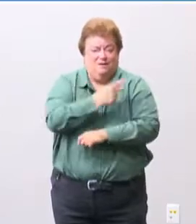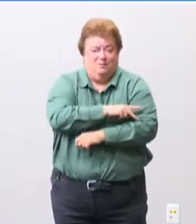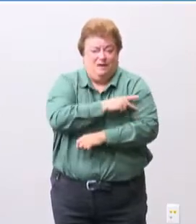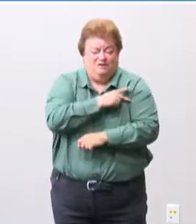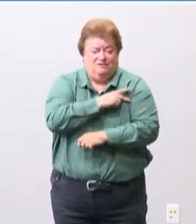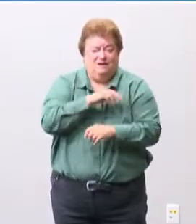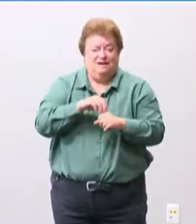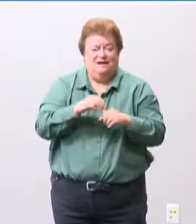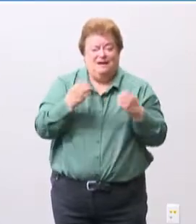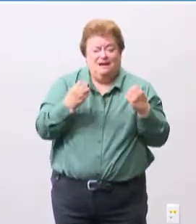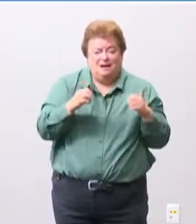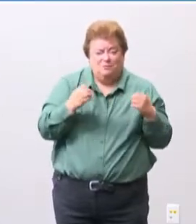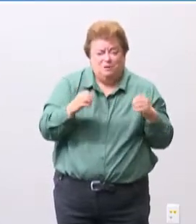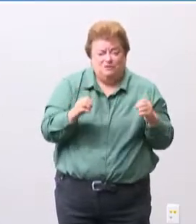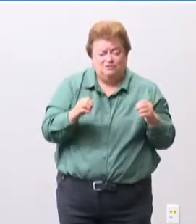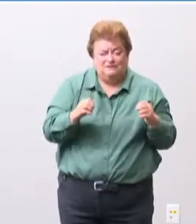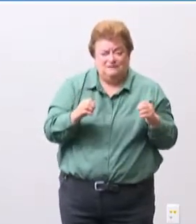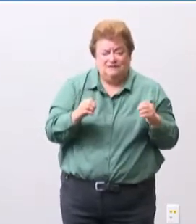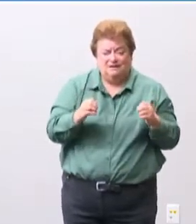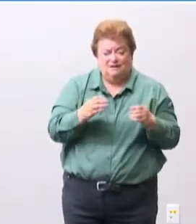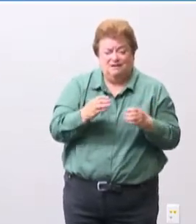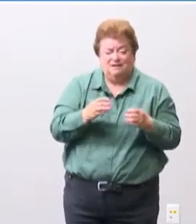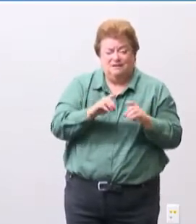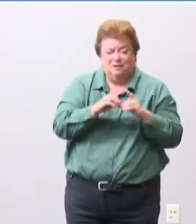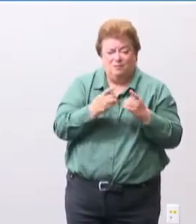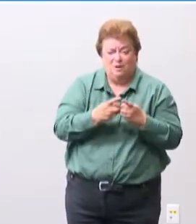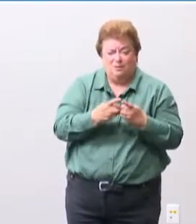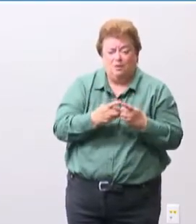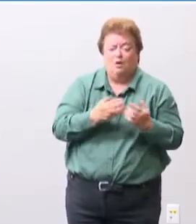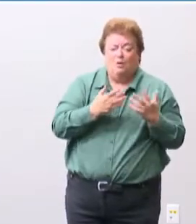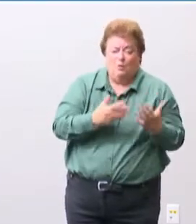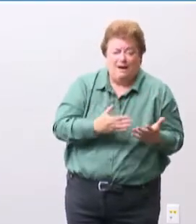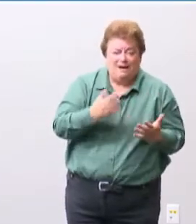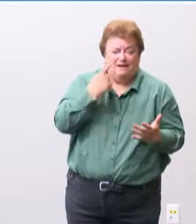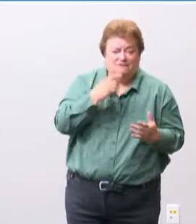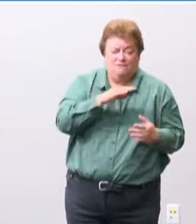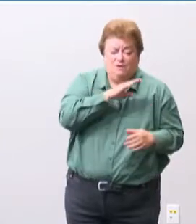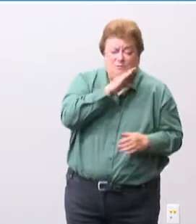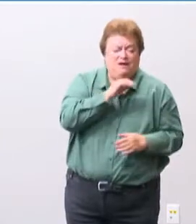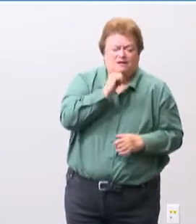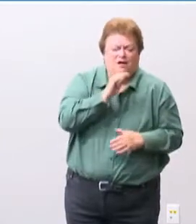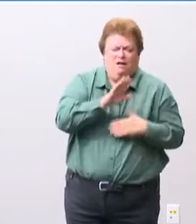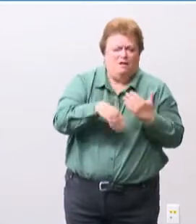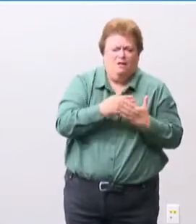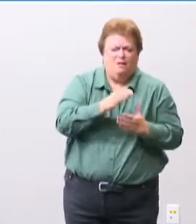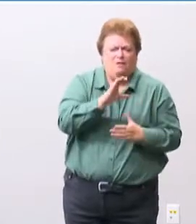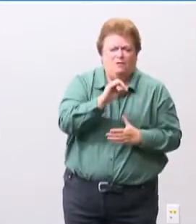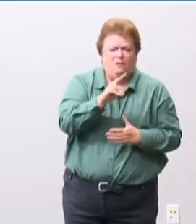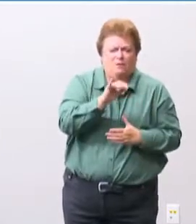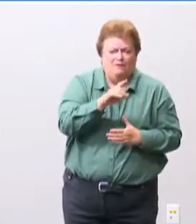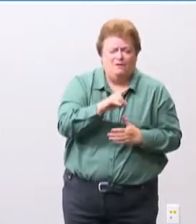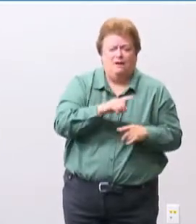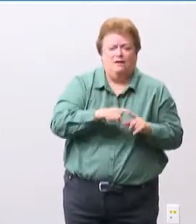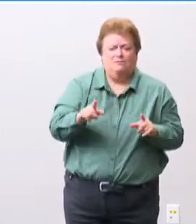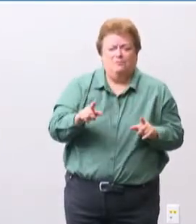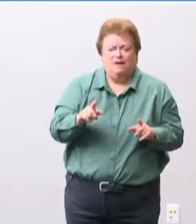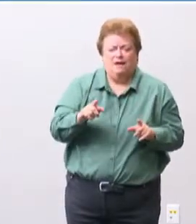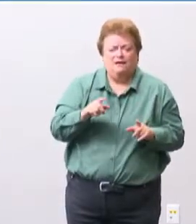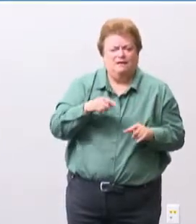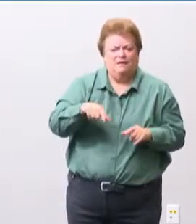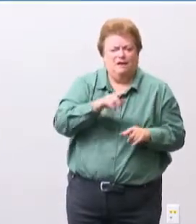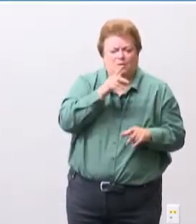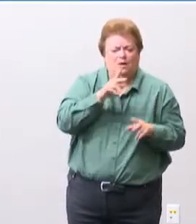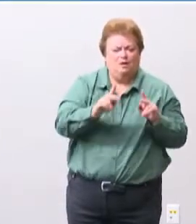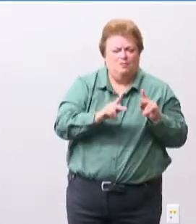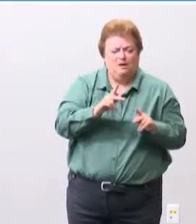the emergency department. Actually, it was more than that, waiting for a bed. They weren't all COVID patients, but they were people